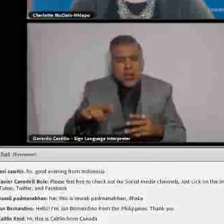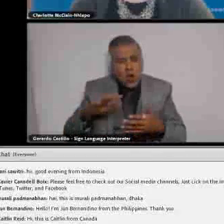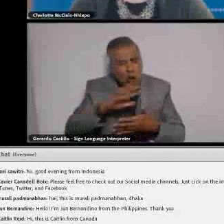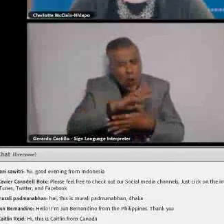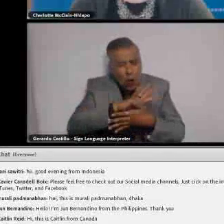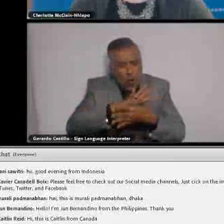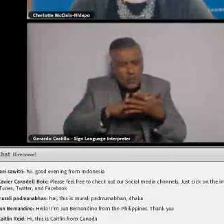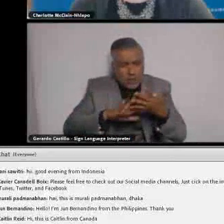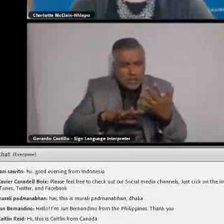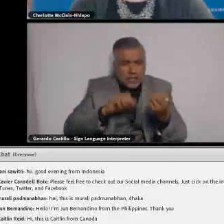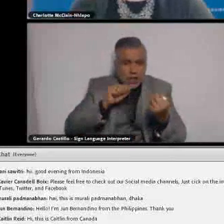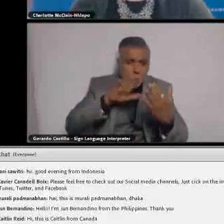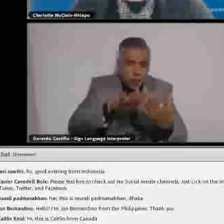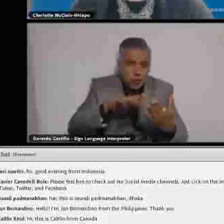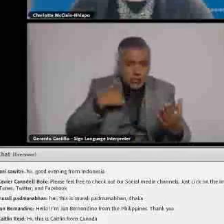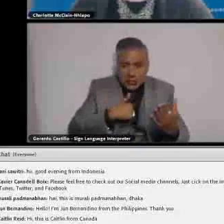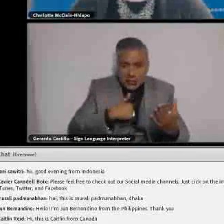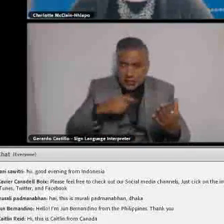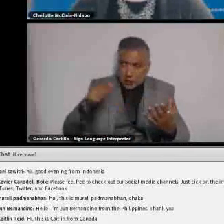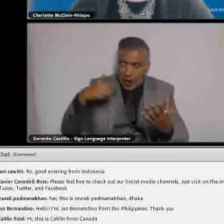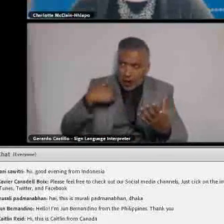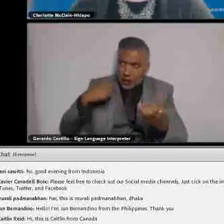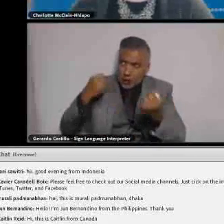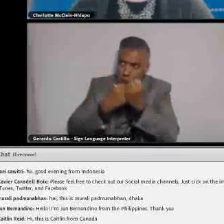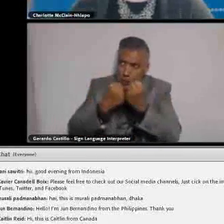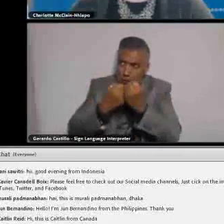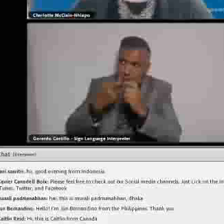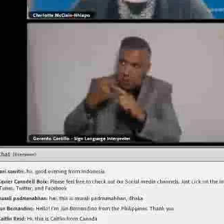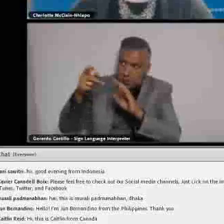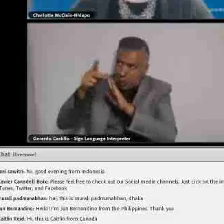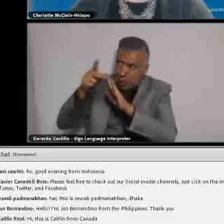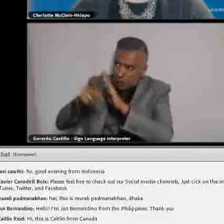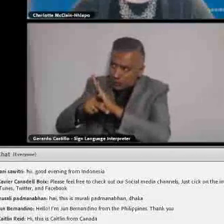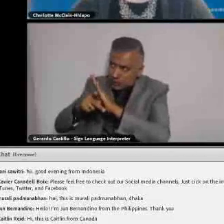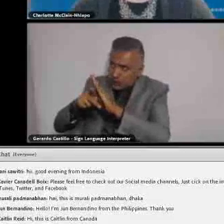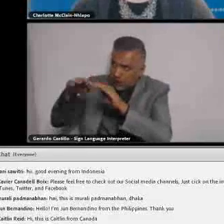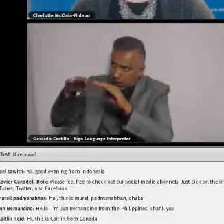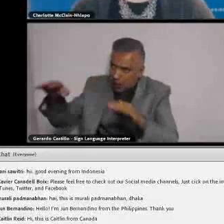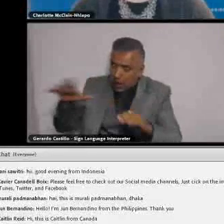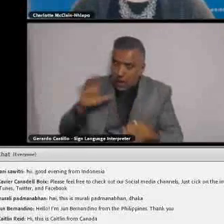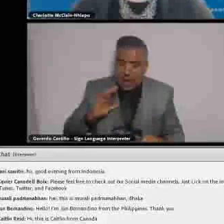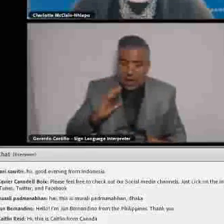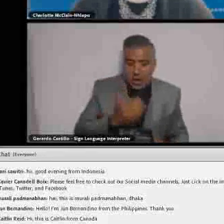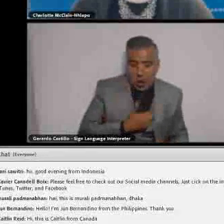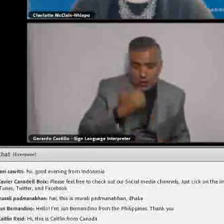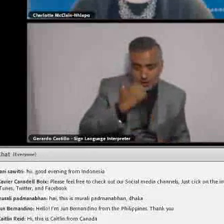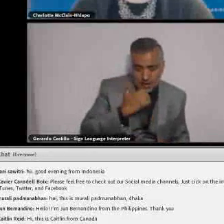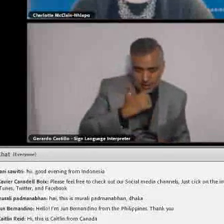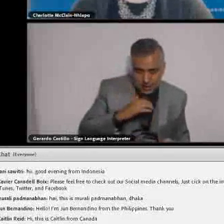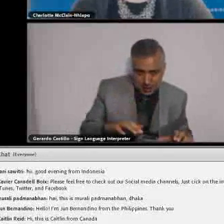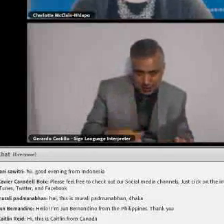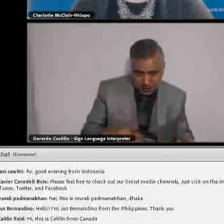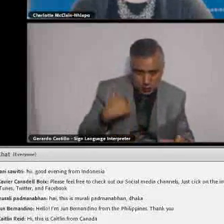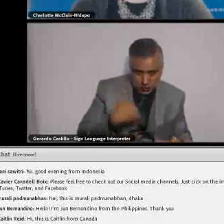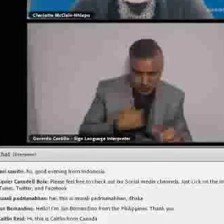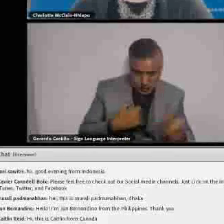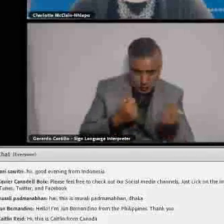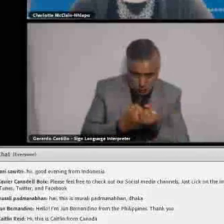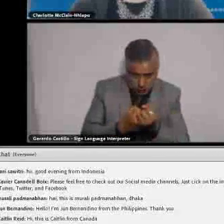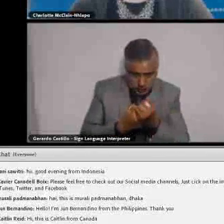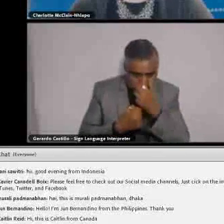supported both at the policy level and in our daily practice. So I want to spend a minute just to